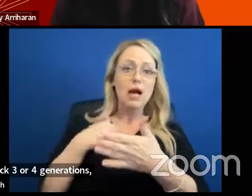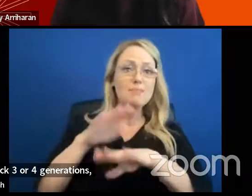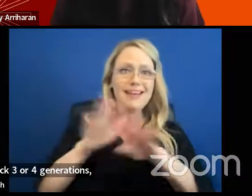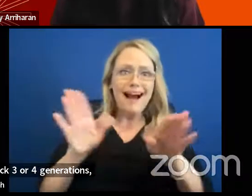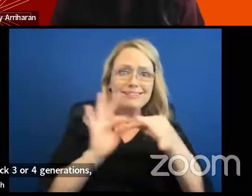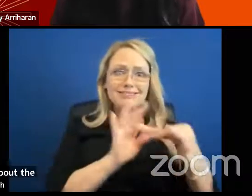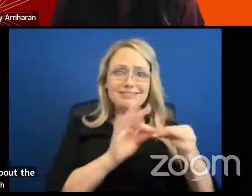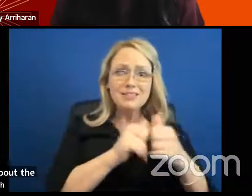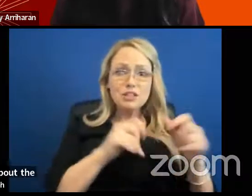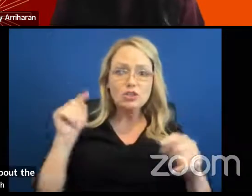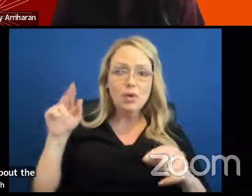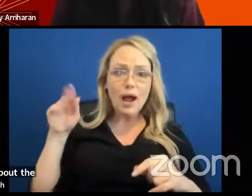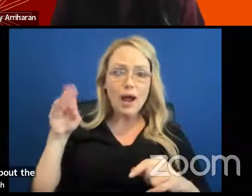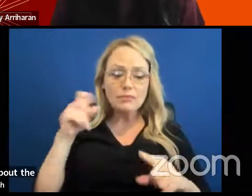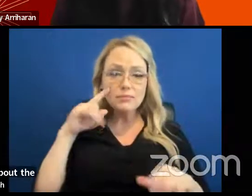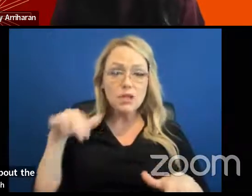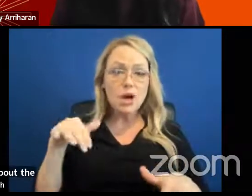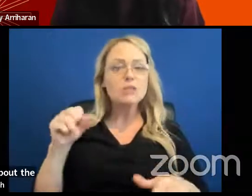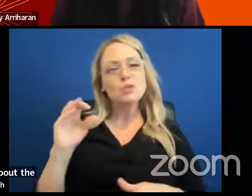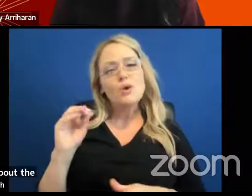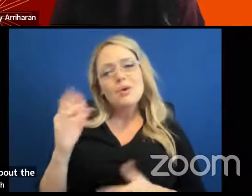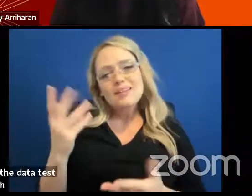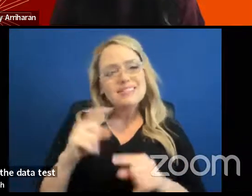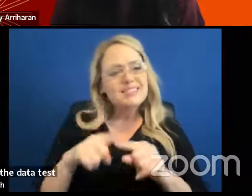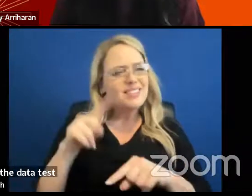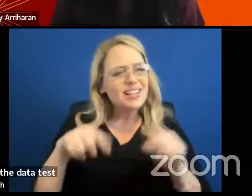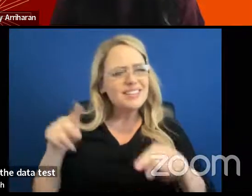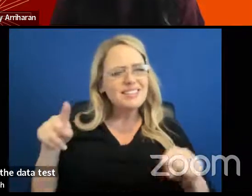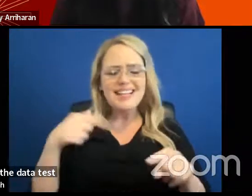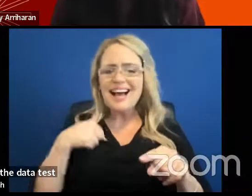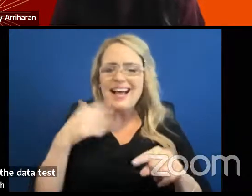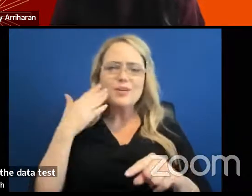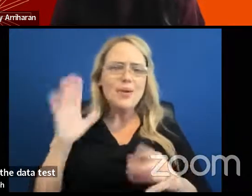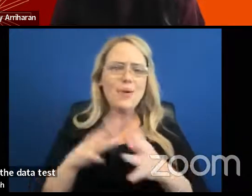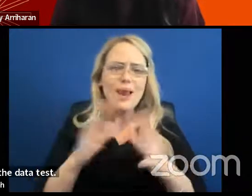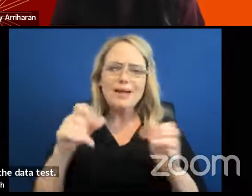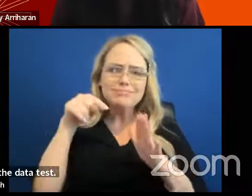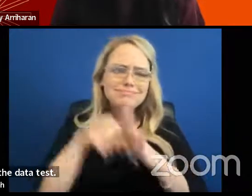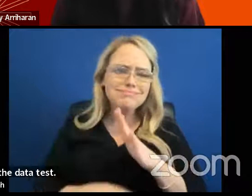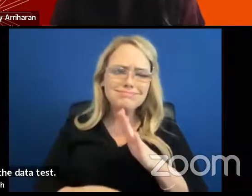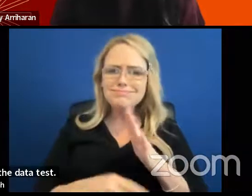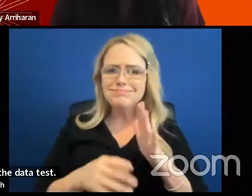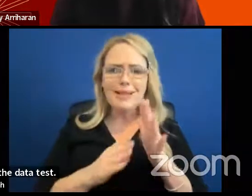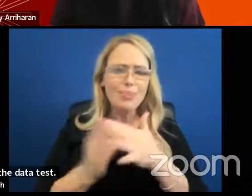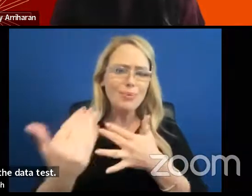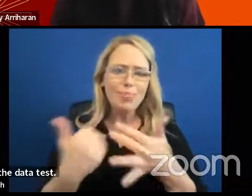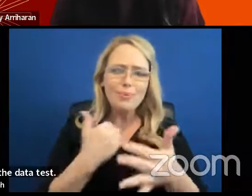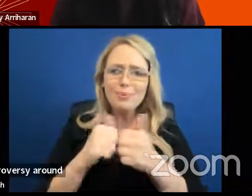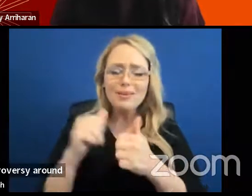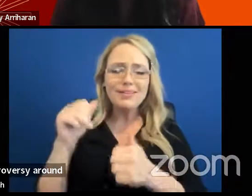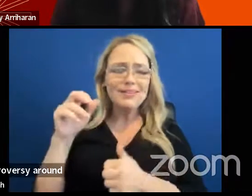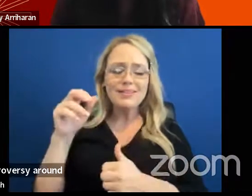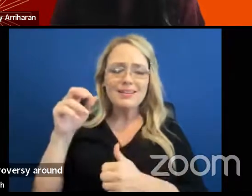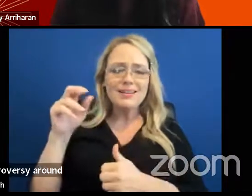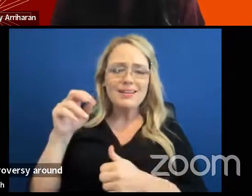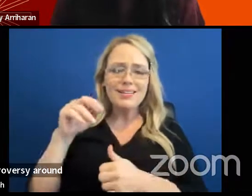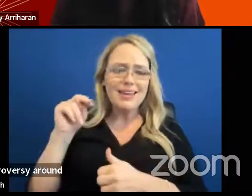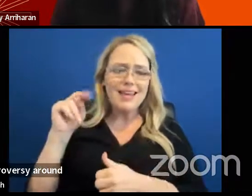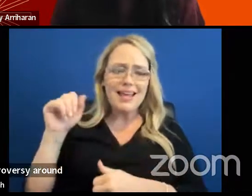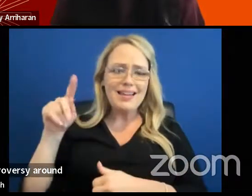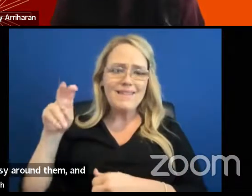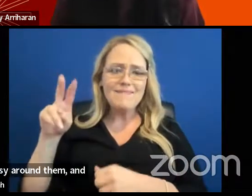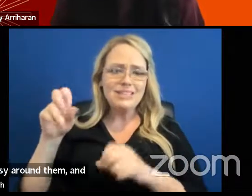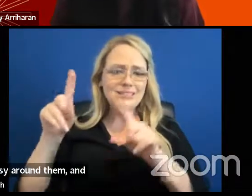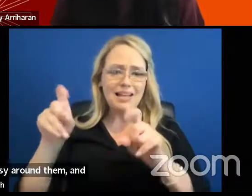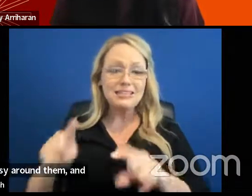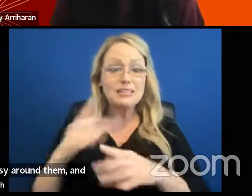about the DNA tests. I know there's a lot of controversy around them, and people use them to prove things and to not prove things.